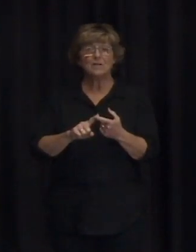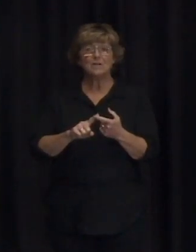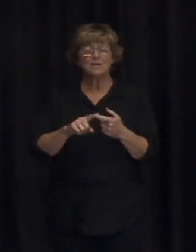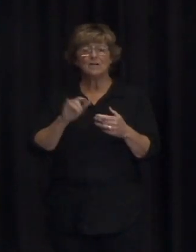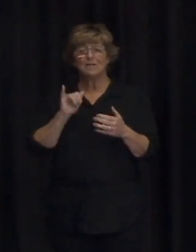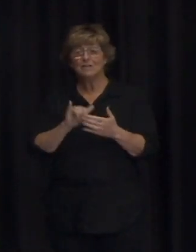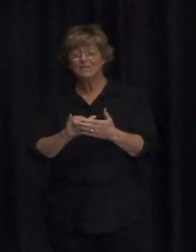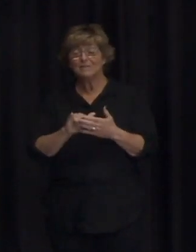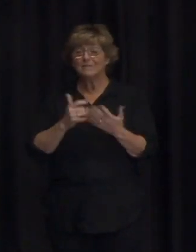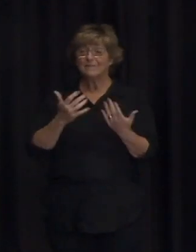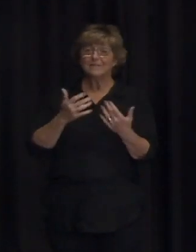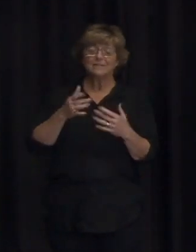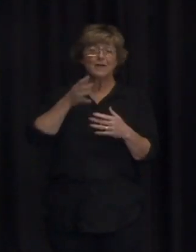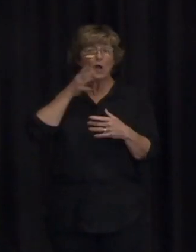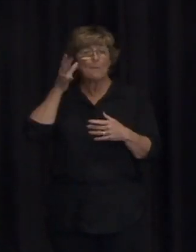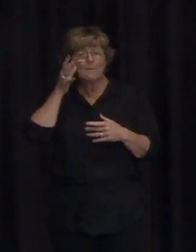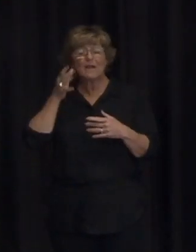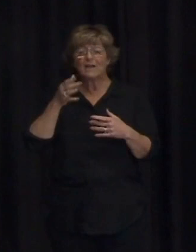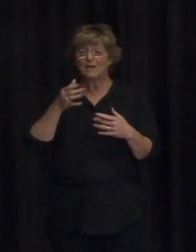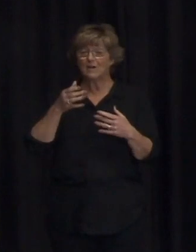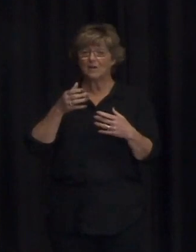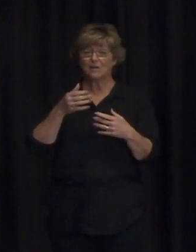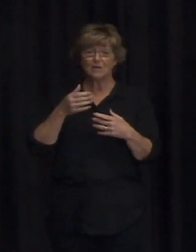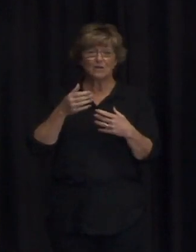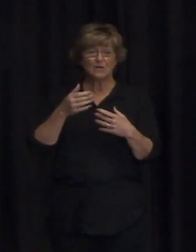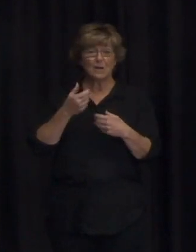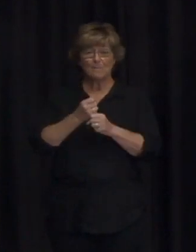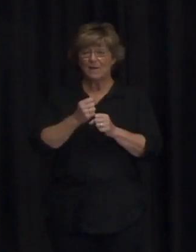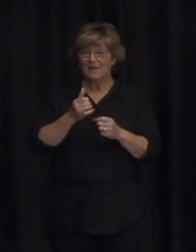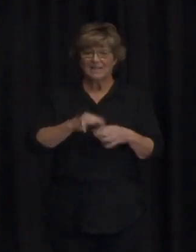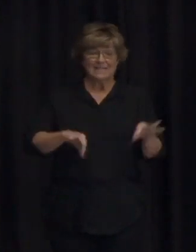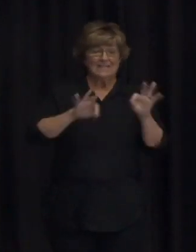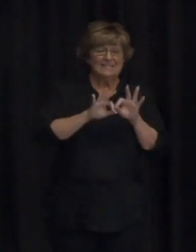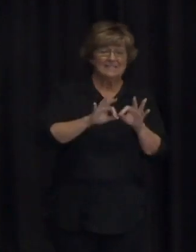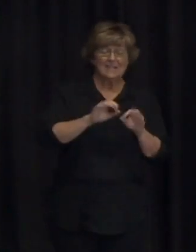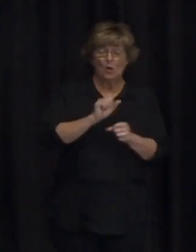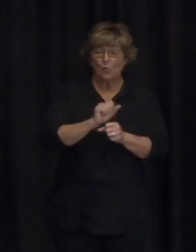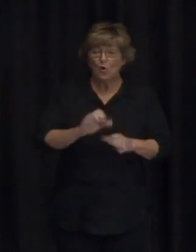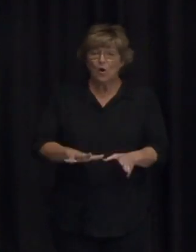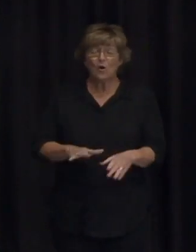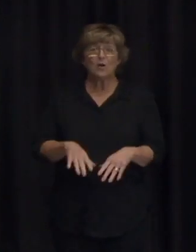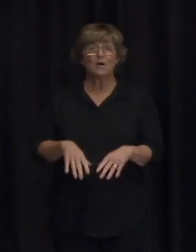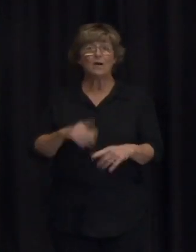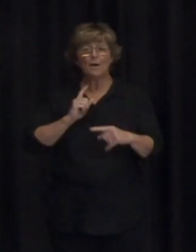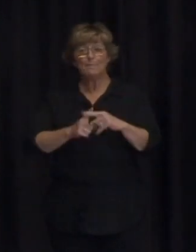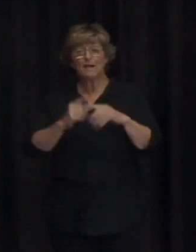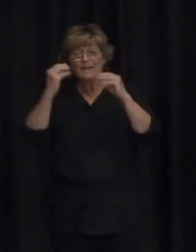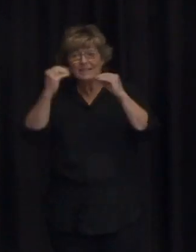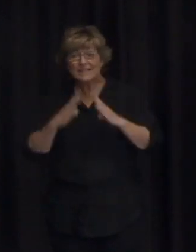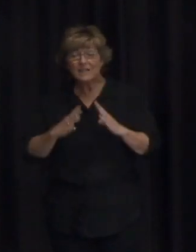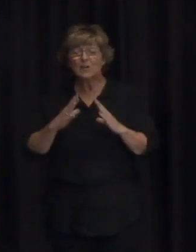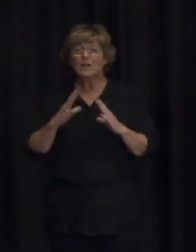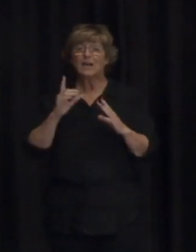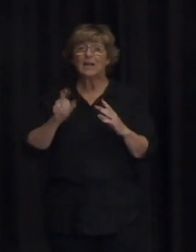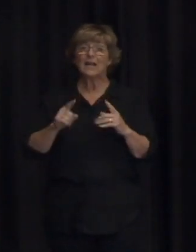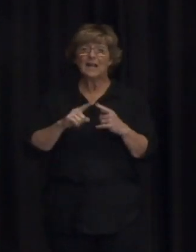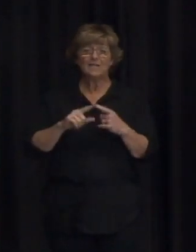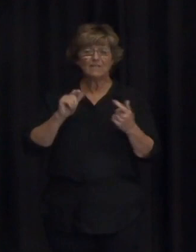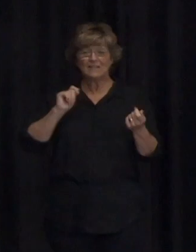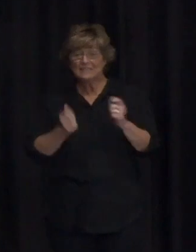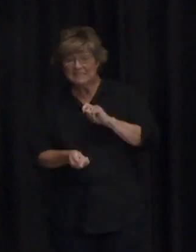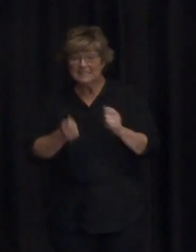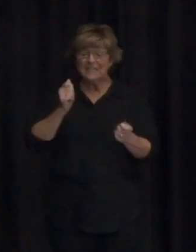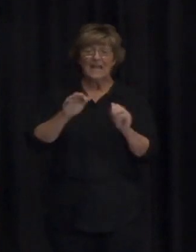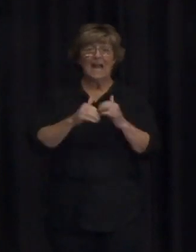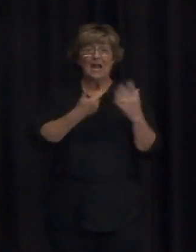connection or, you know, your parents may be essential workers and other types of challenges. And then, of course, for the teachers to have to try to change the modality